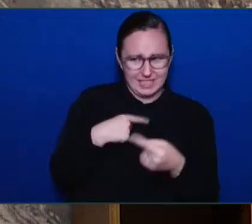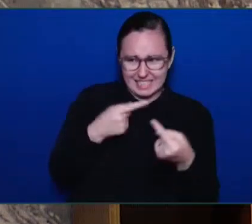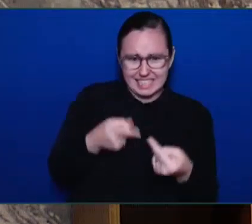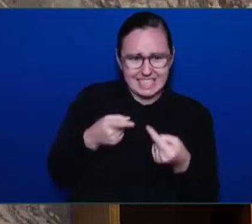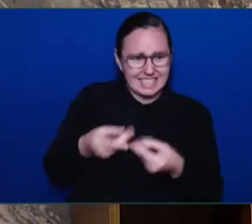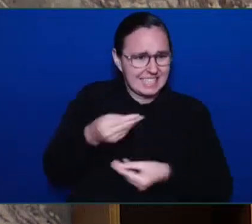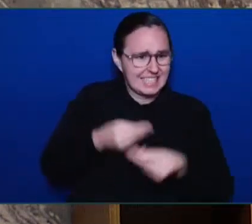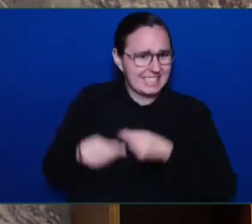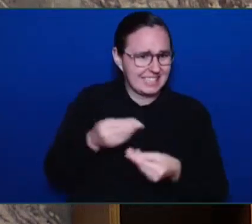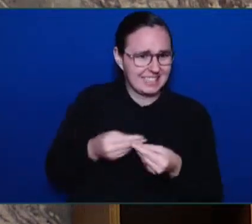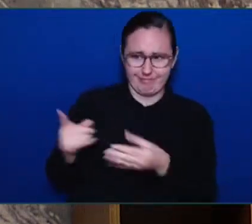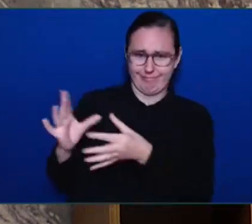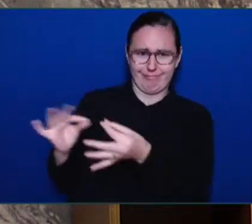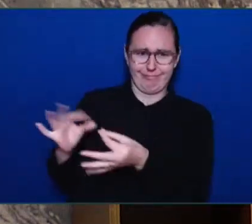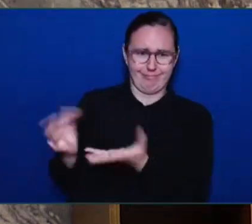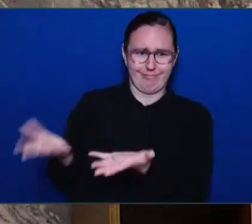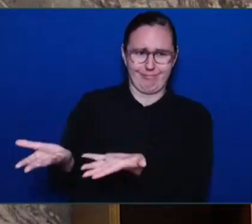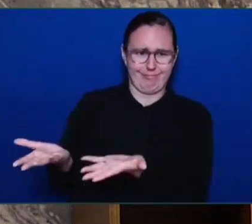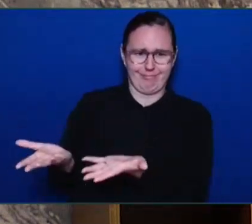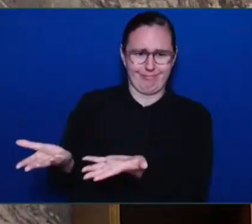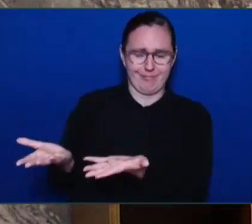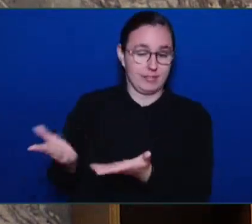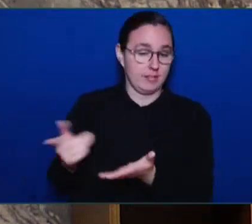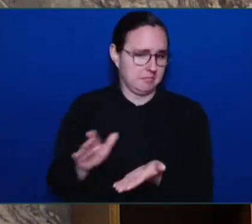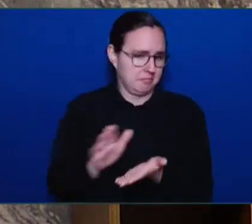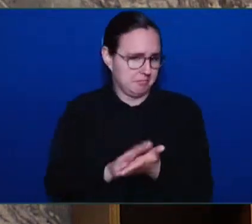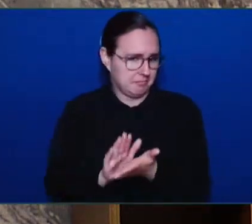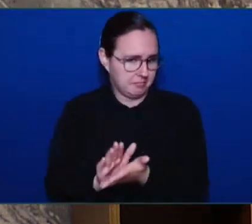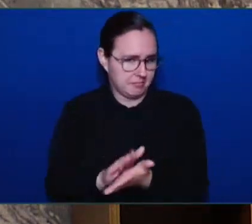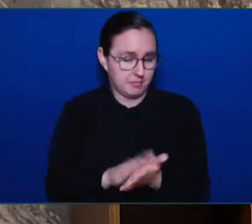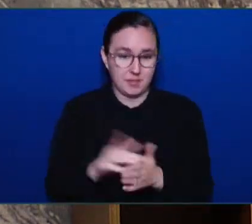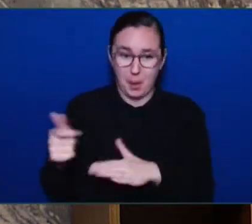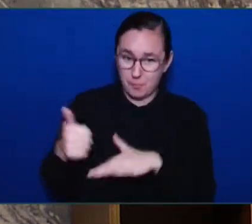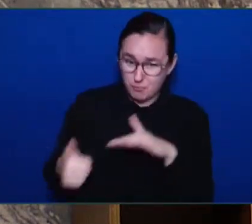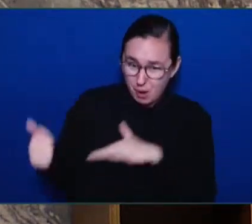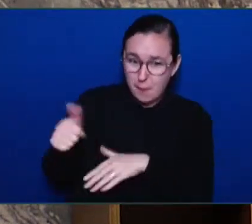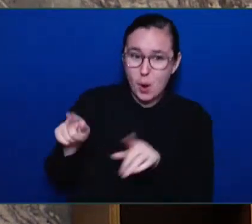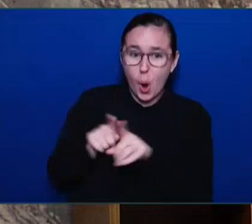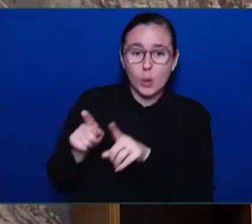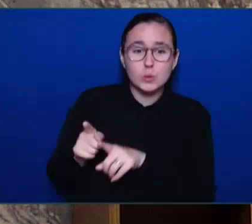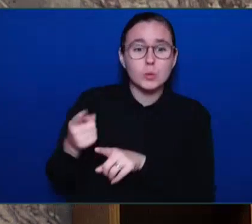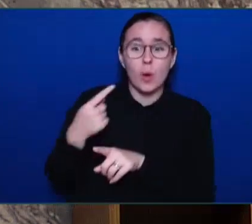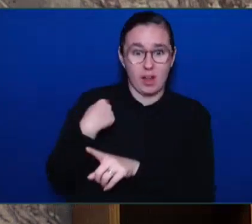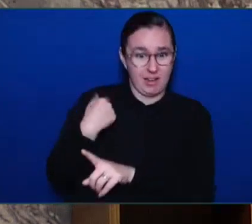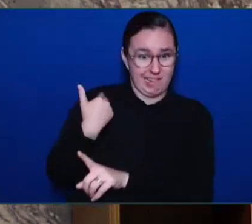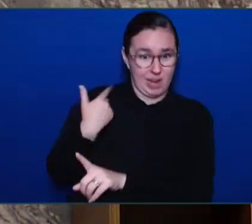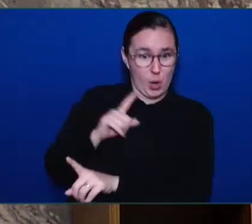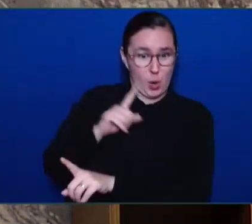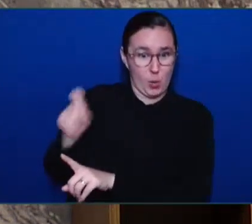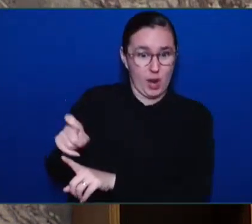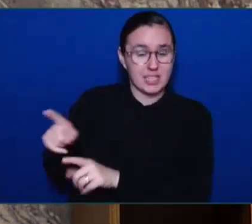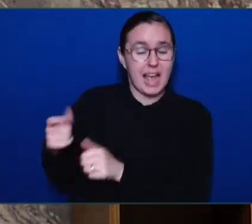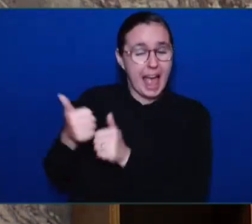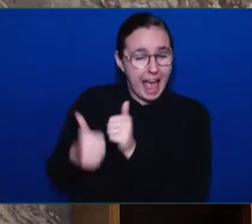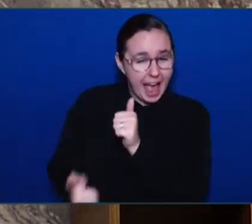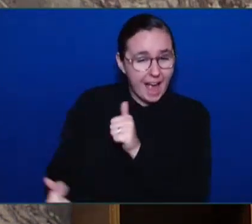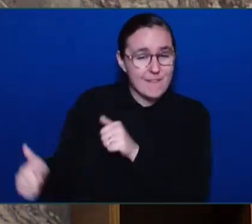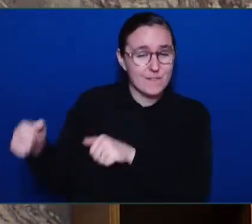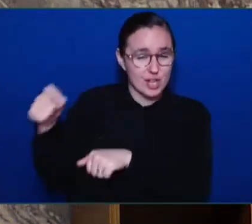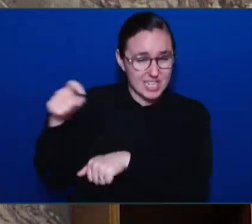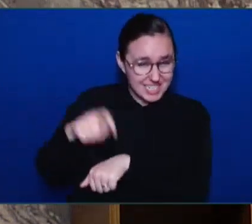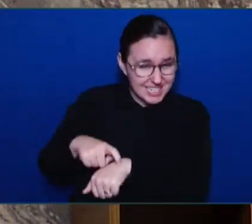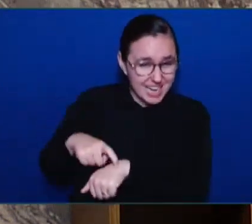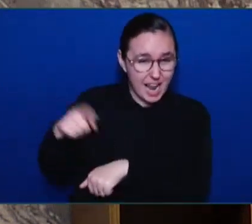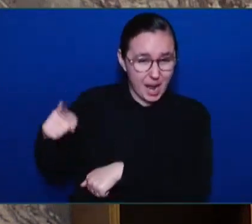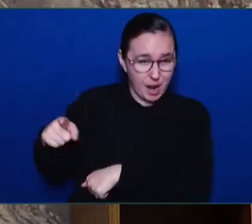decimated. This Premier, as I said in my previous question, every single opportunity that he has had, whether it was as Attorney General, as Minister of